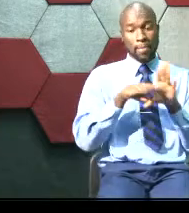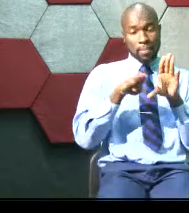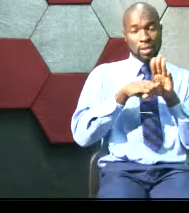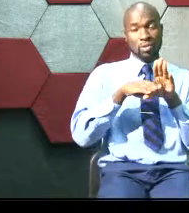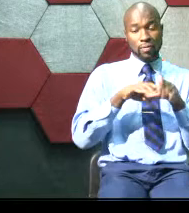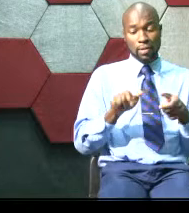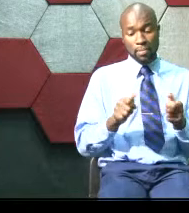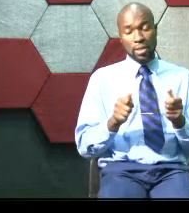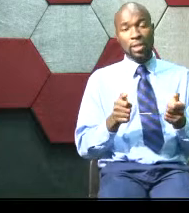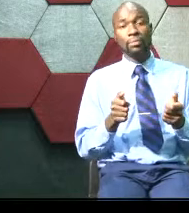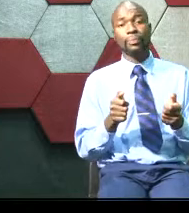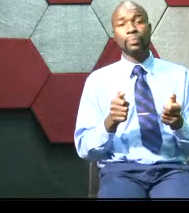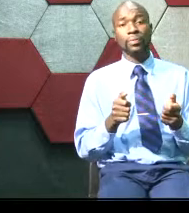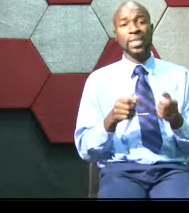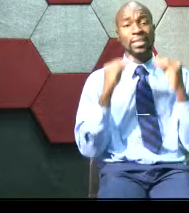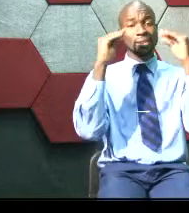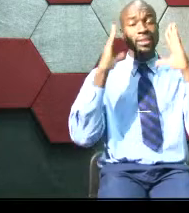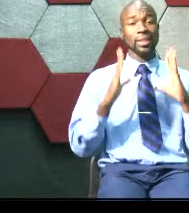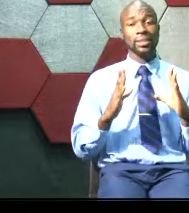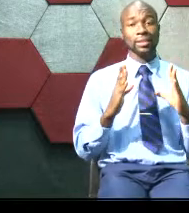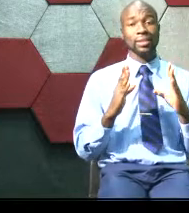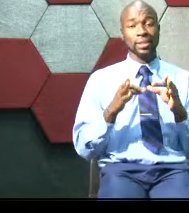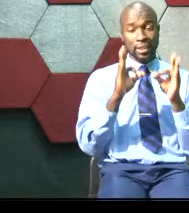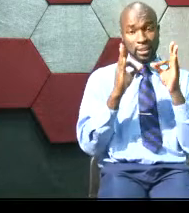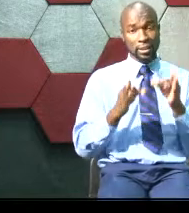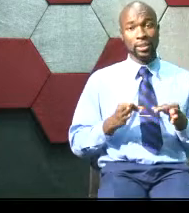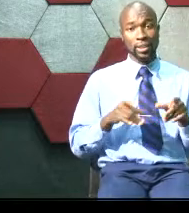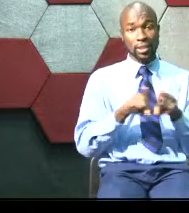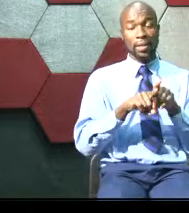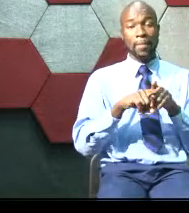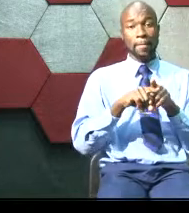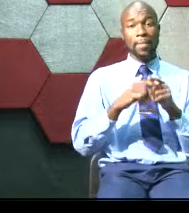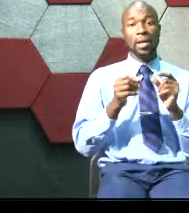the media, teachers, judges, and